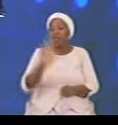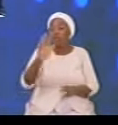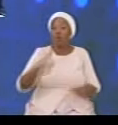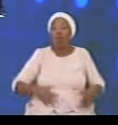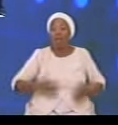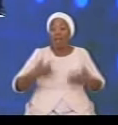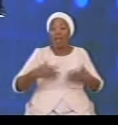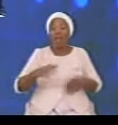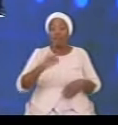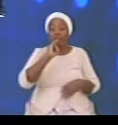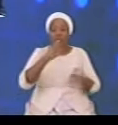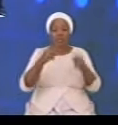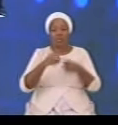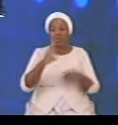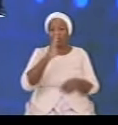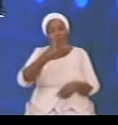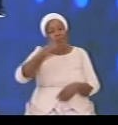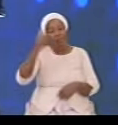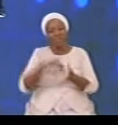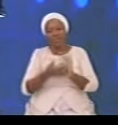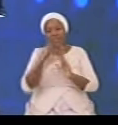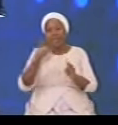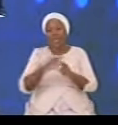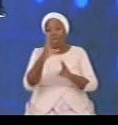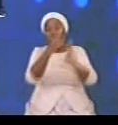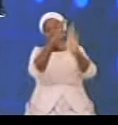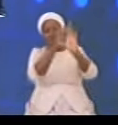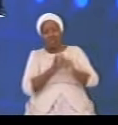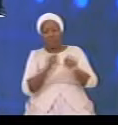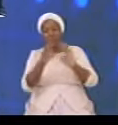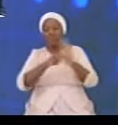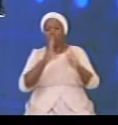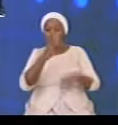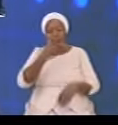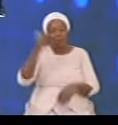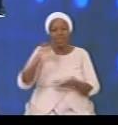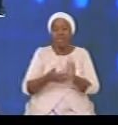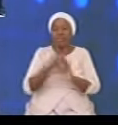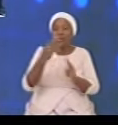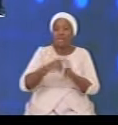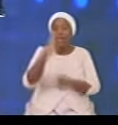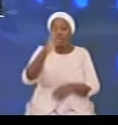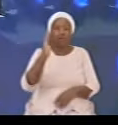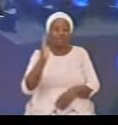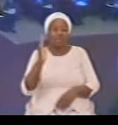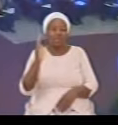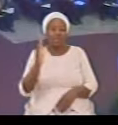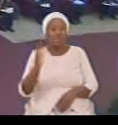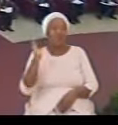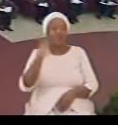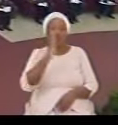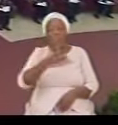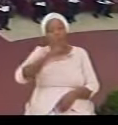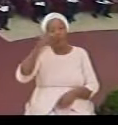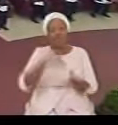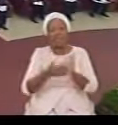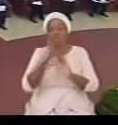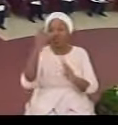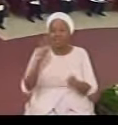life is going to be better. Your achievement is going to be better. Your testimony is going to be